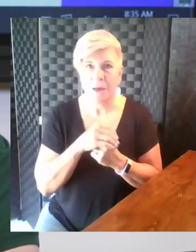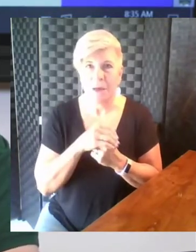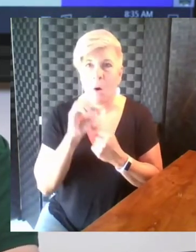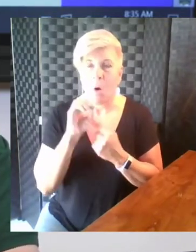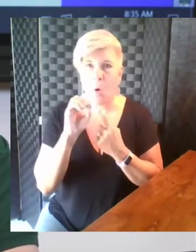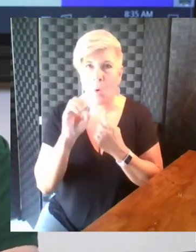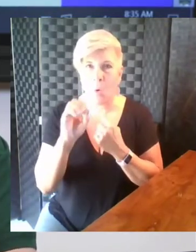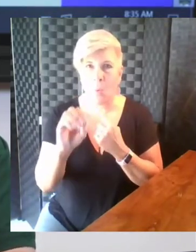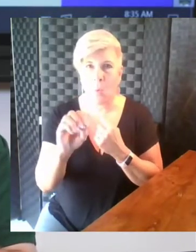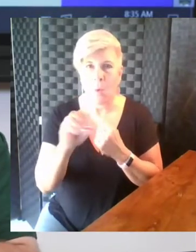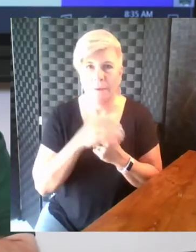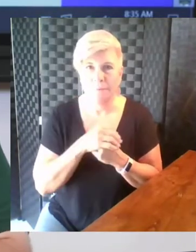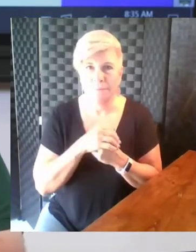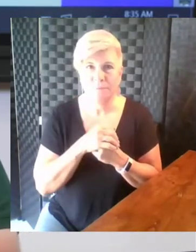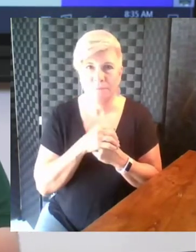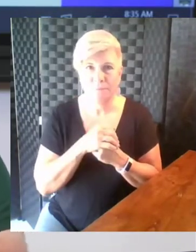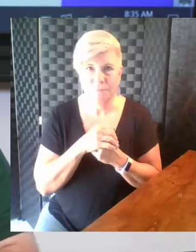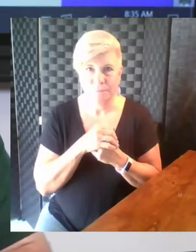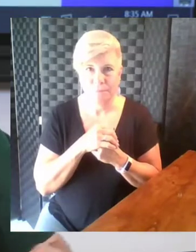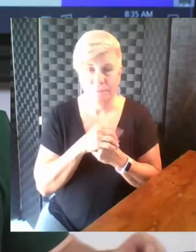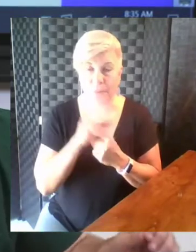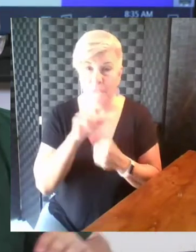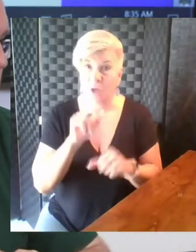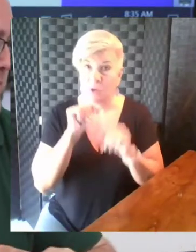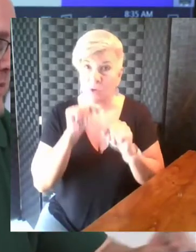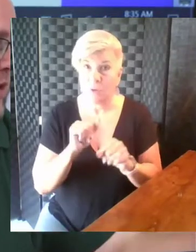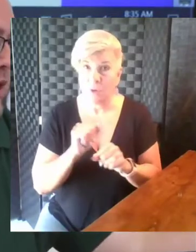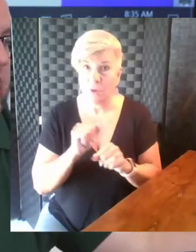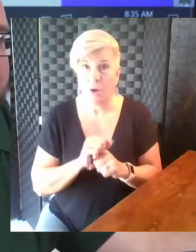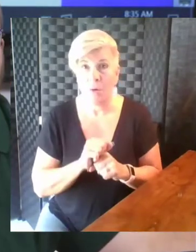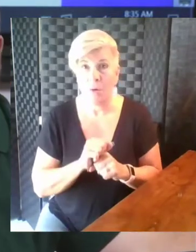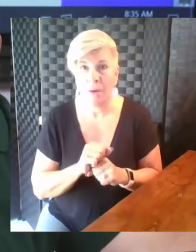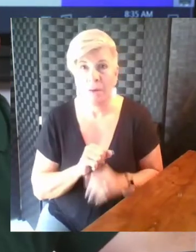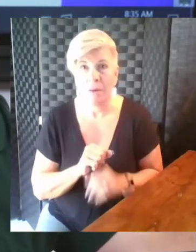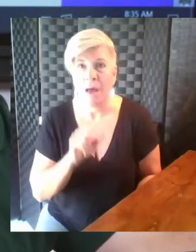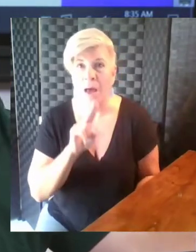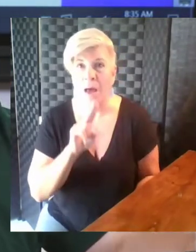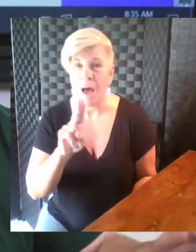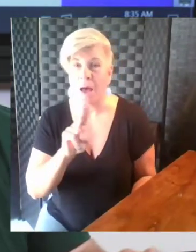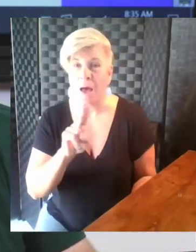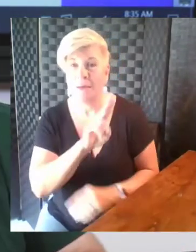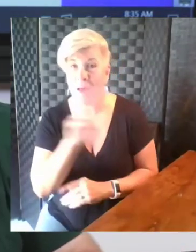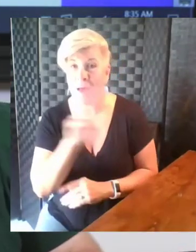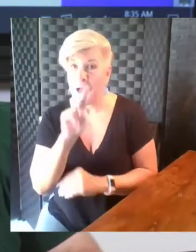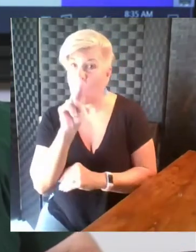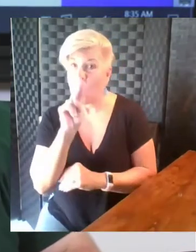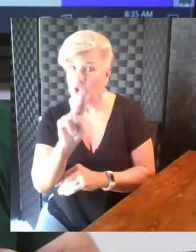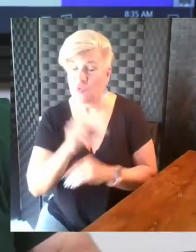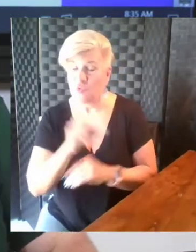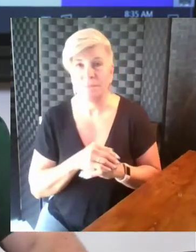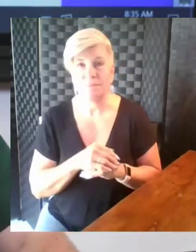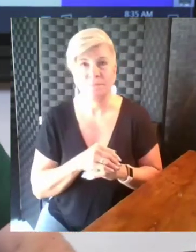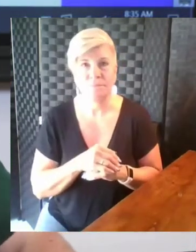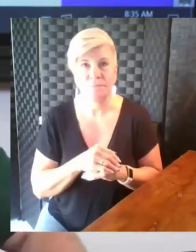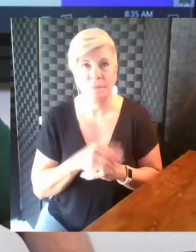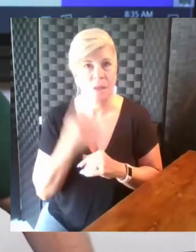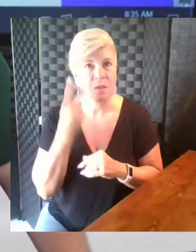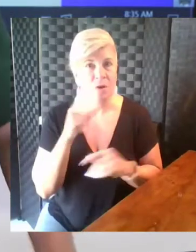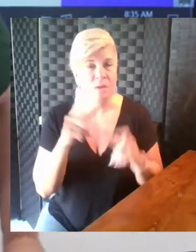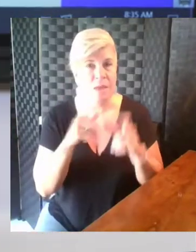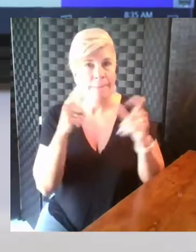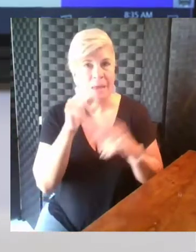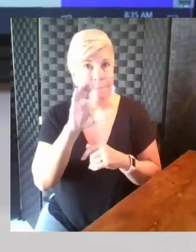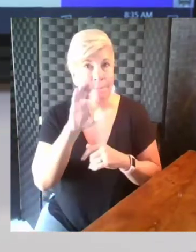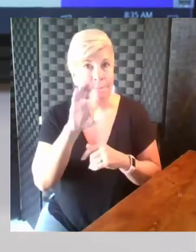name, O. And U can go or it can say its name, U. Let's take a peek at our big alphabet